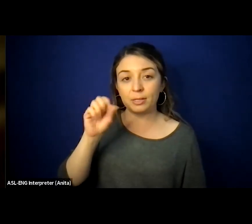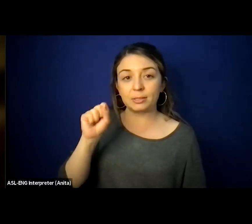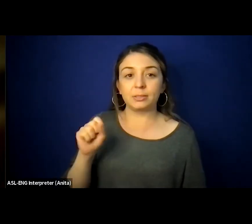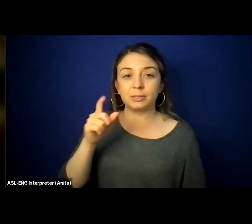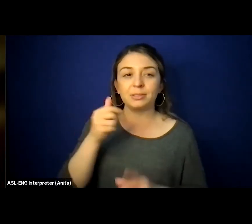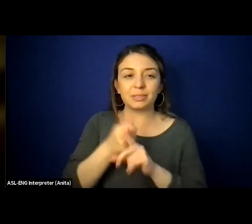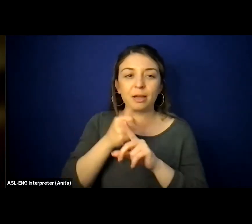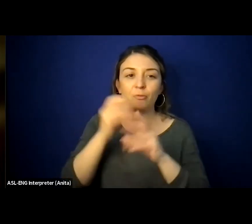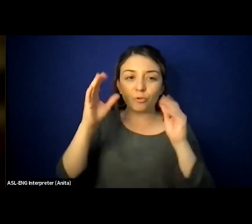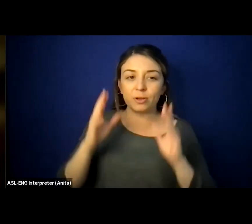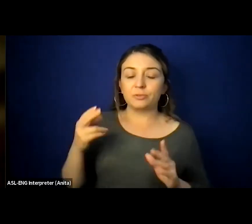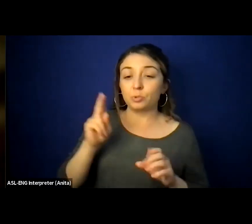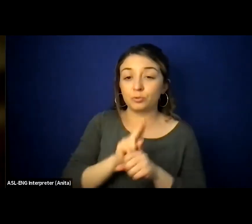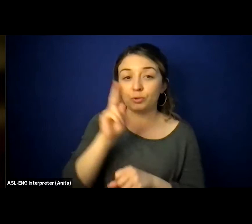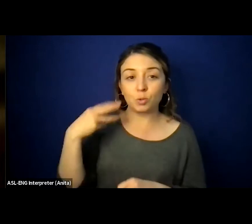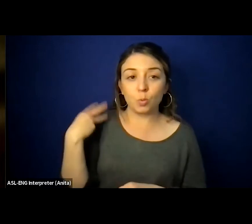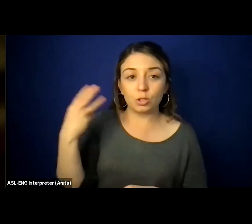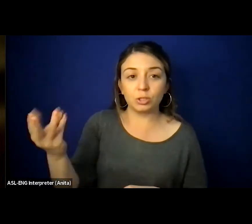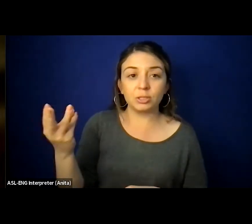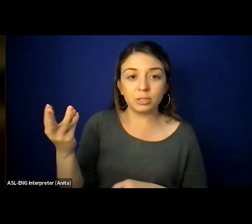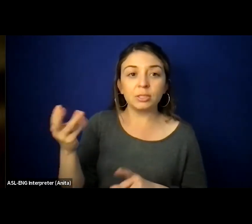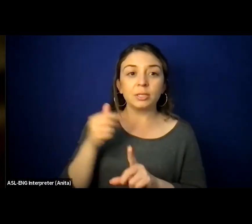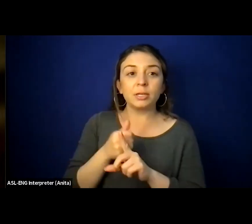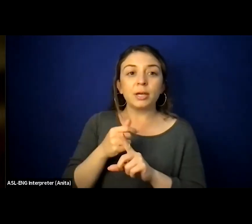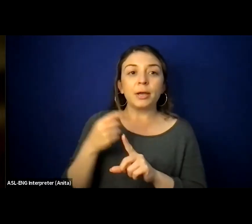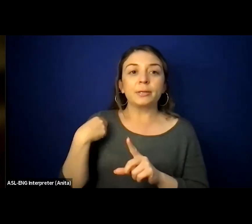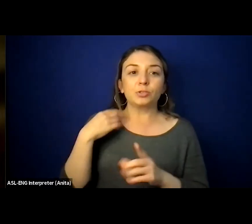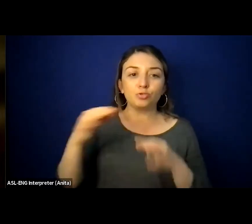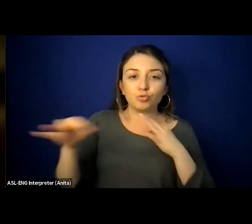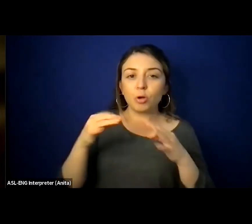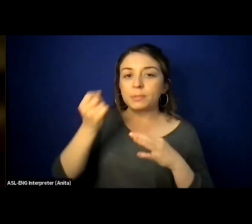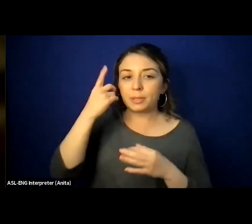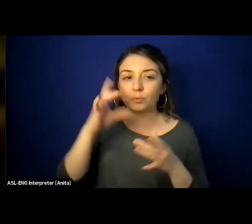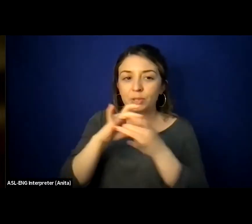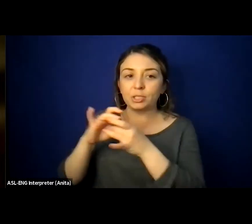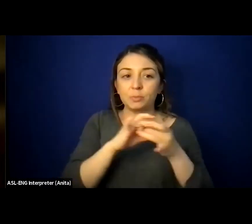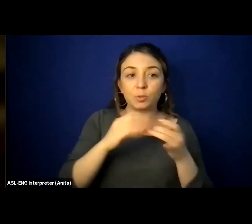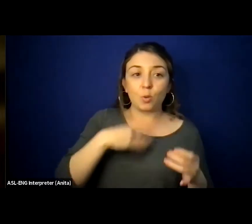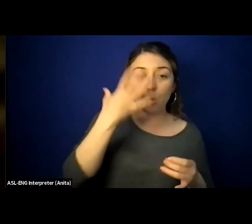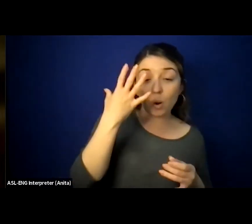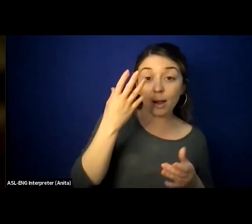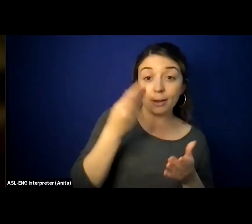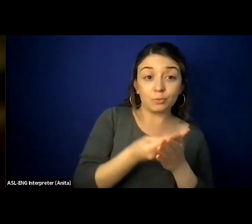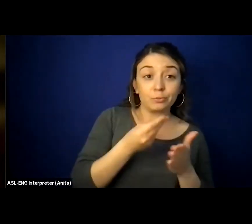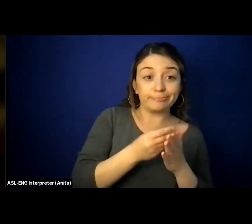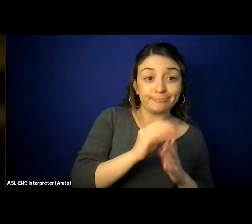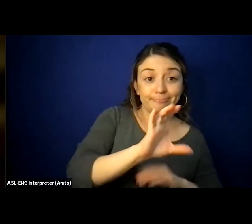civil rights movement from opposing racial violence to them focusing on education.